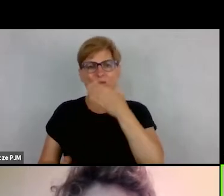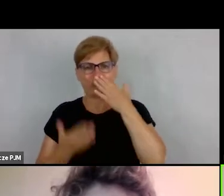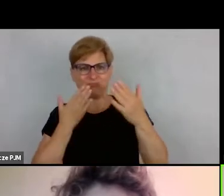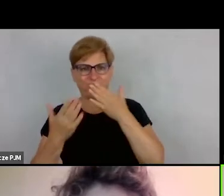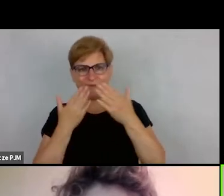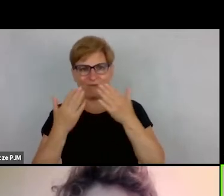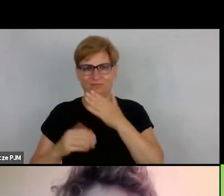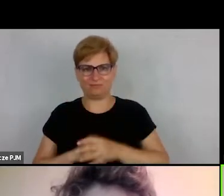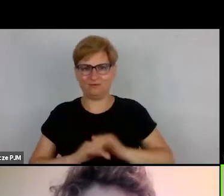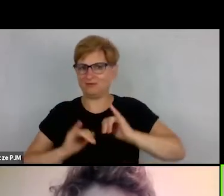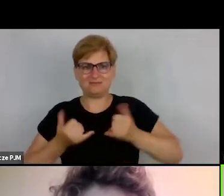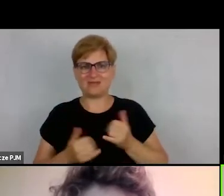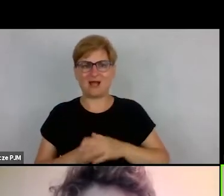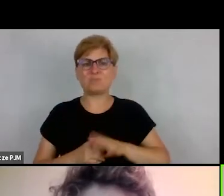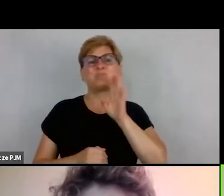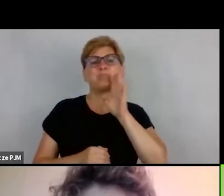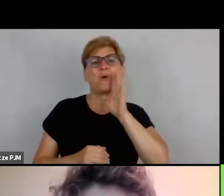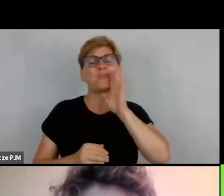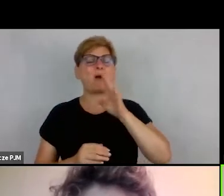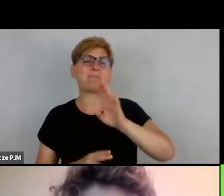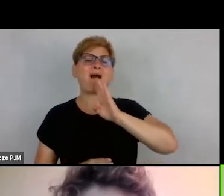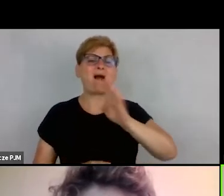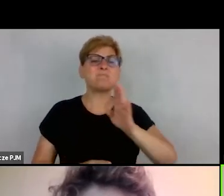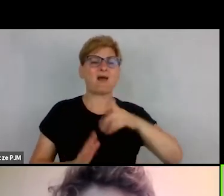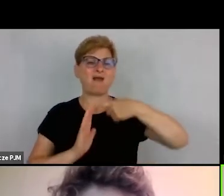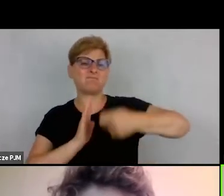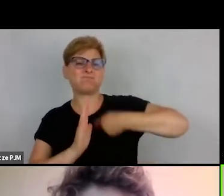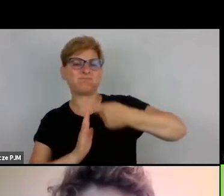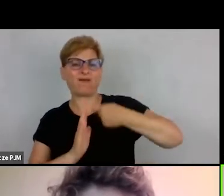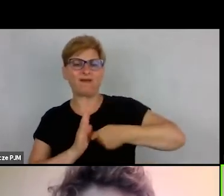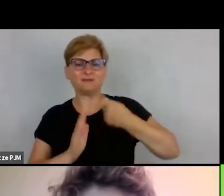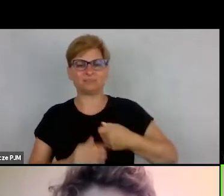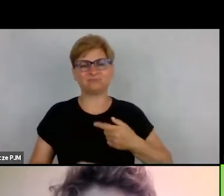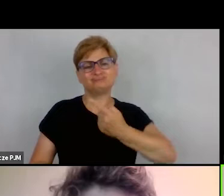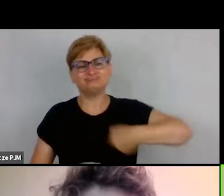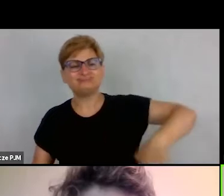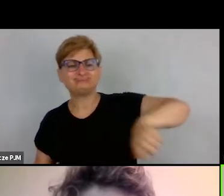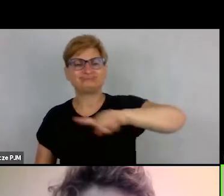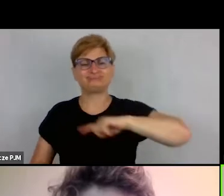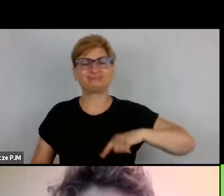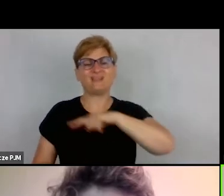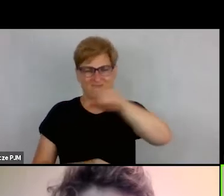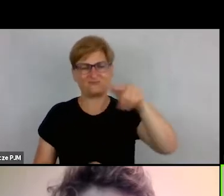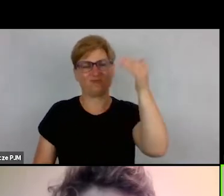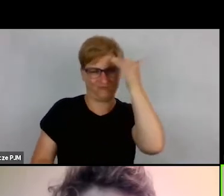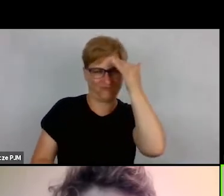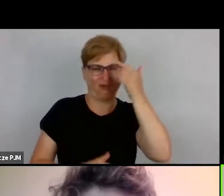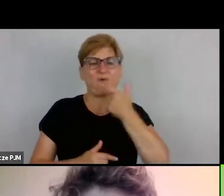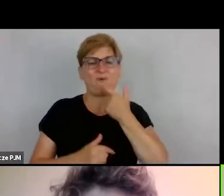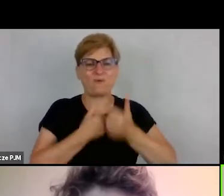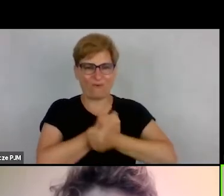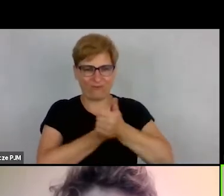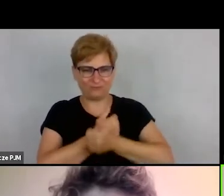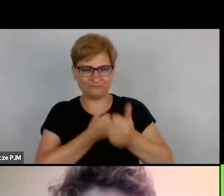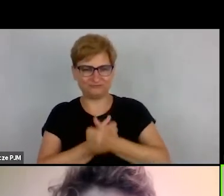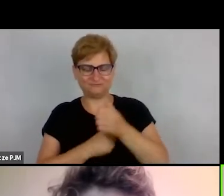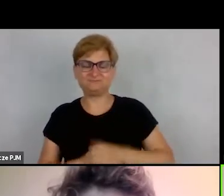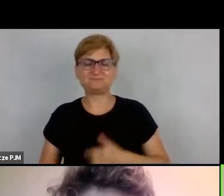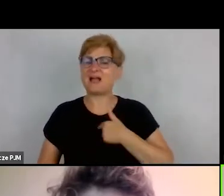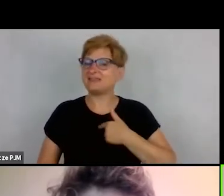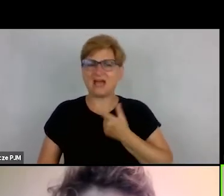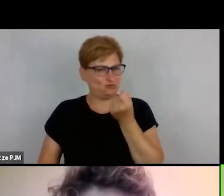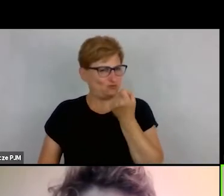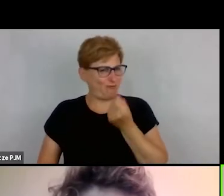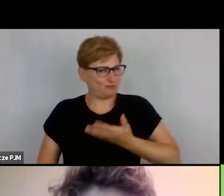there was something about it that sat very uncomfortably with me. And so when I was a little bit older, I began to kind of question that and challenge